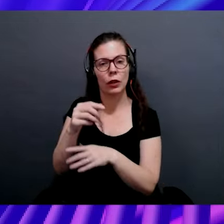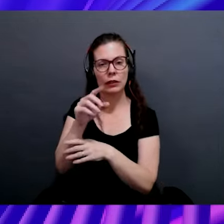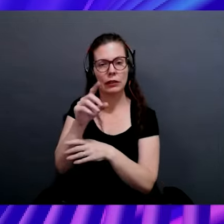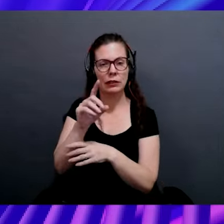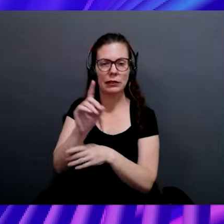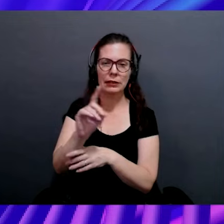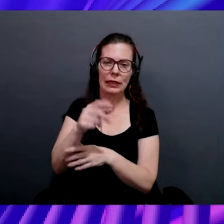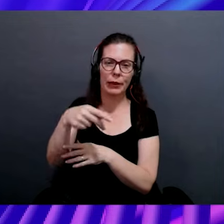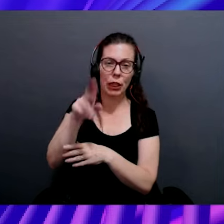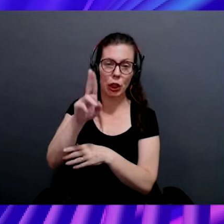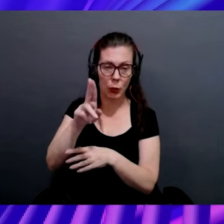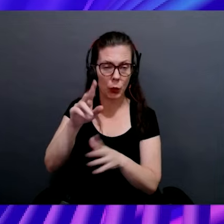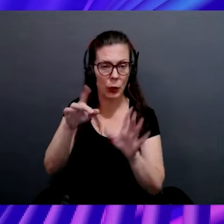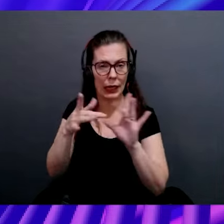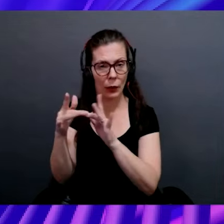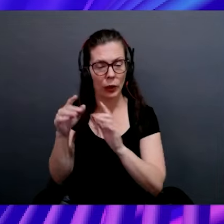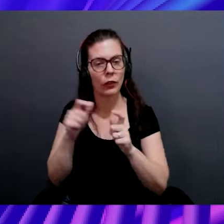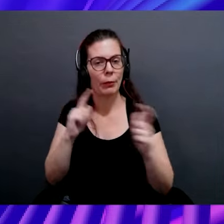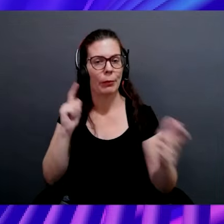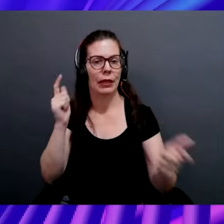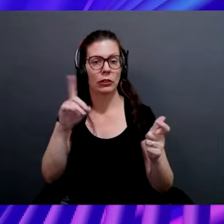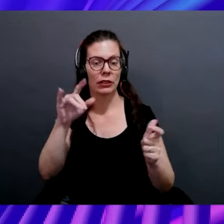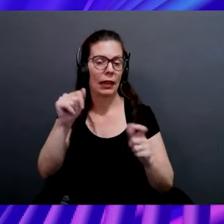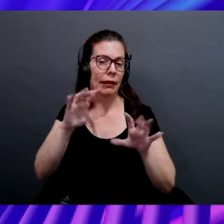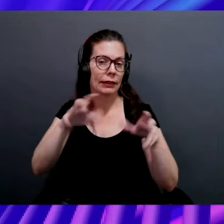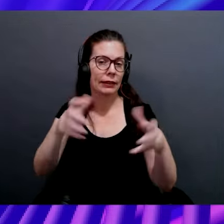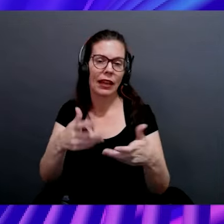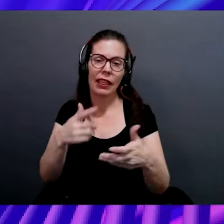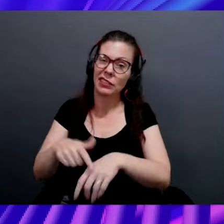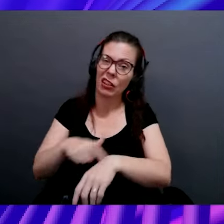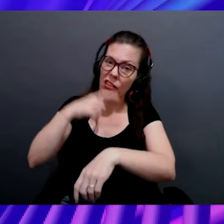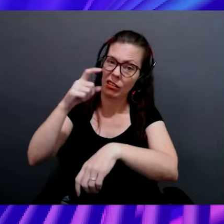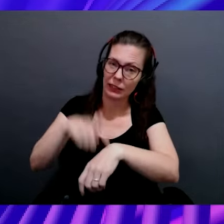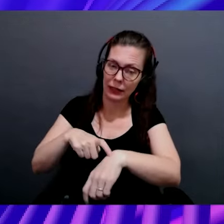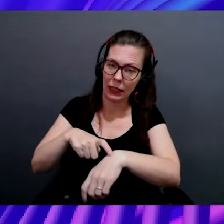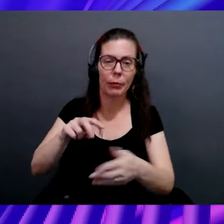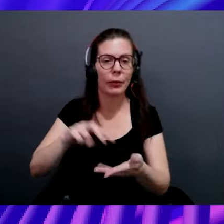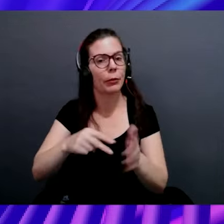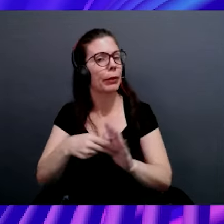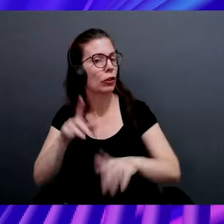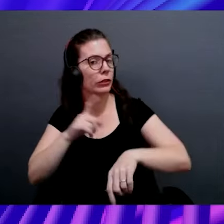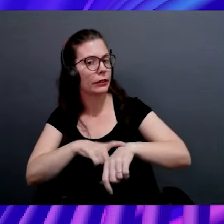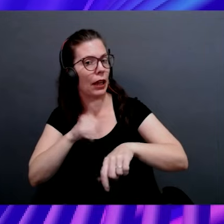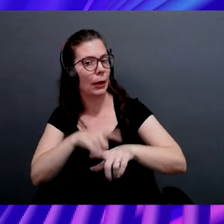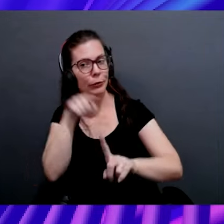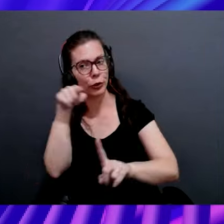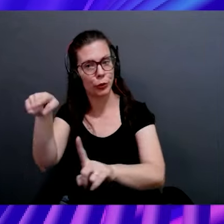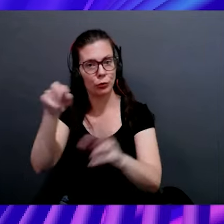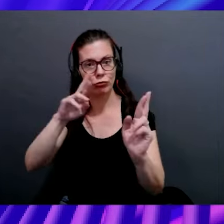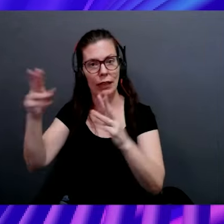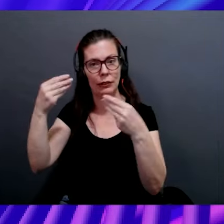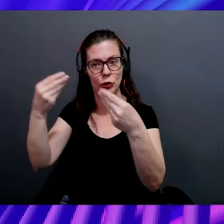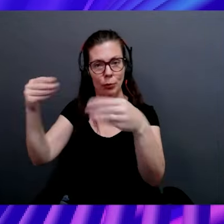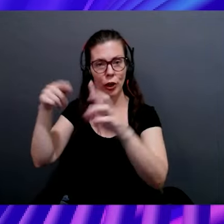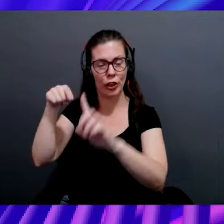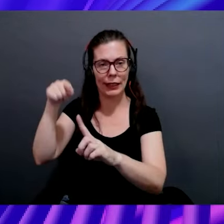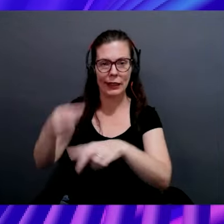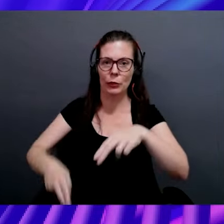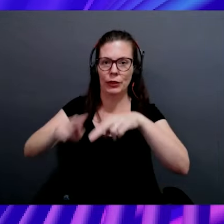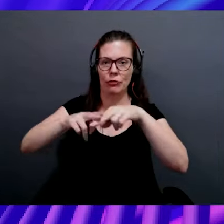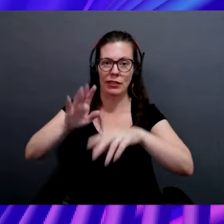data set, it actually takes a long time. And that actually means your time to market increases as well, because every training iteration, you'll have to